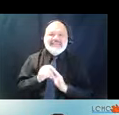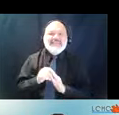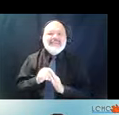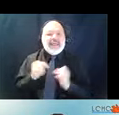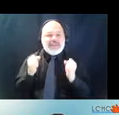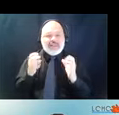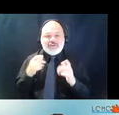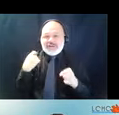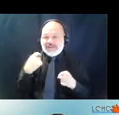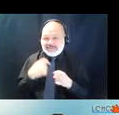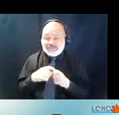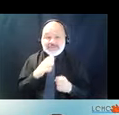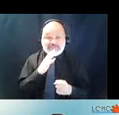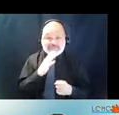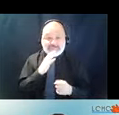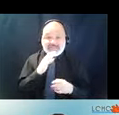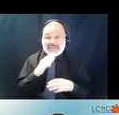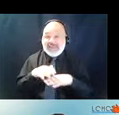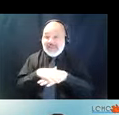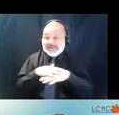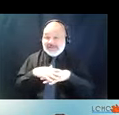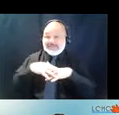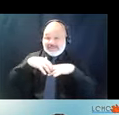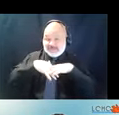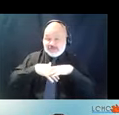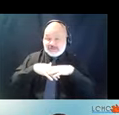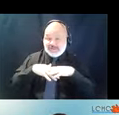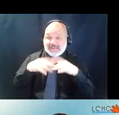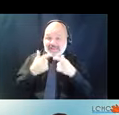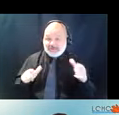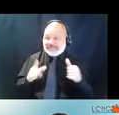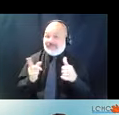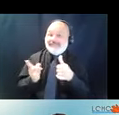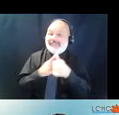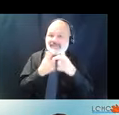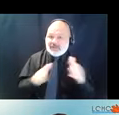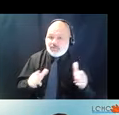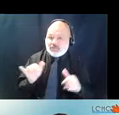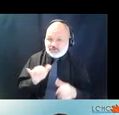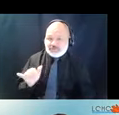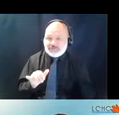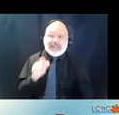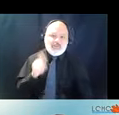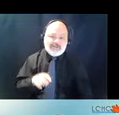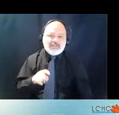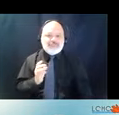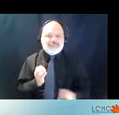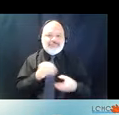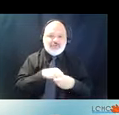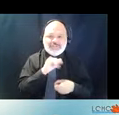a lot of Latinos actually speak an indigenous language as their primary language. So something to consider as we develop our programs. Next